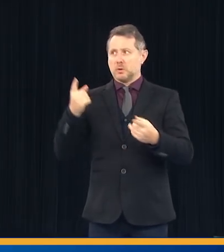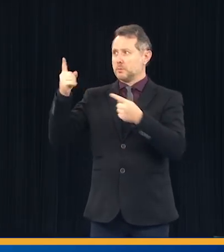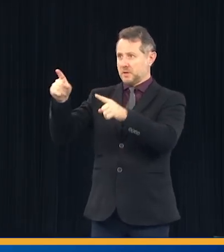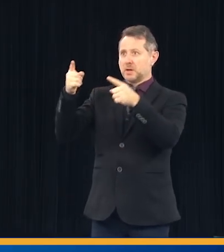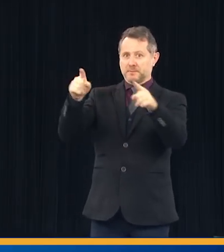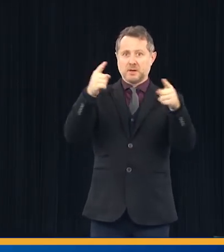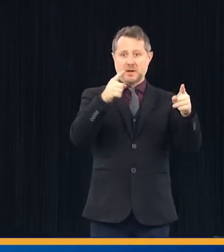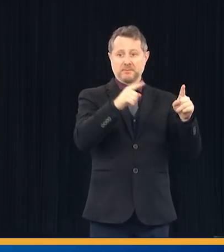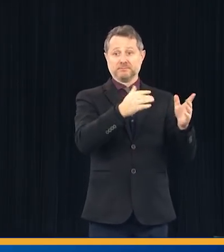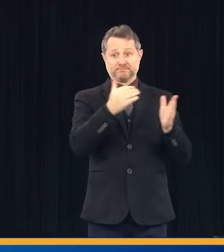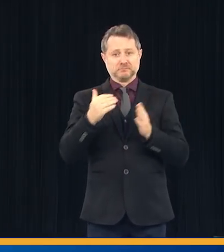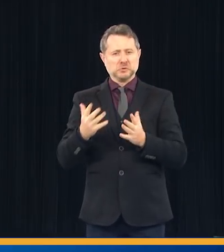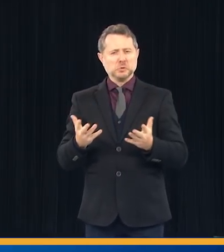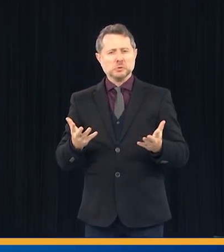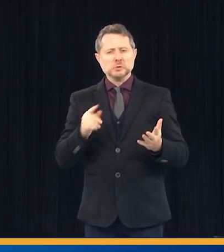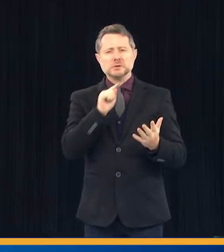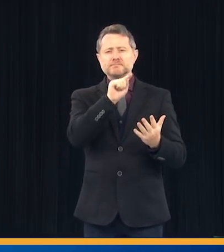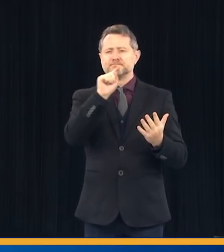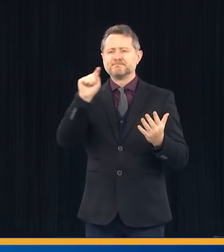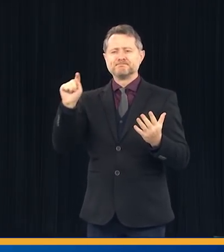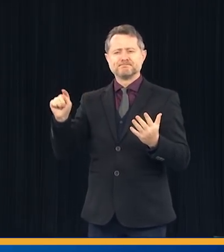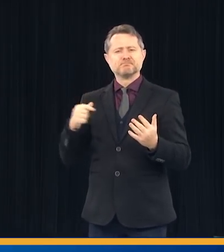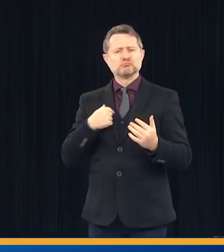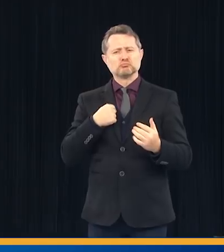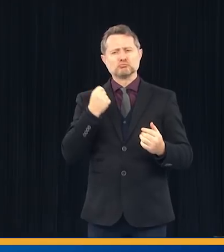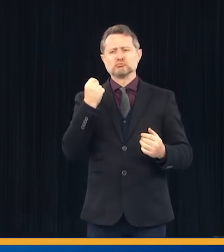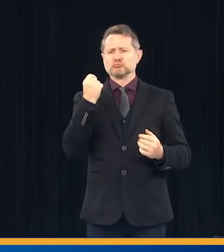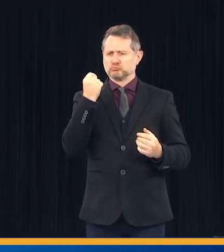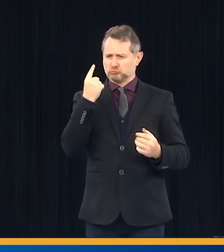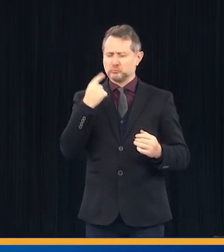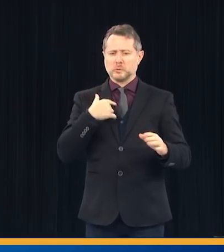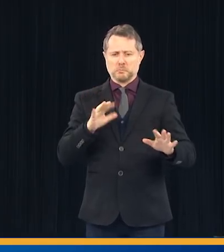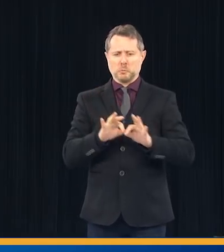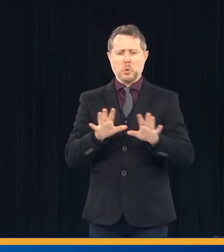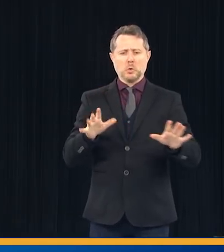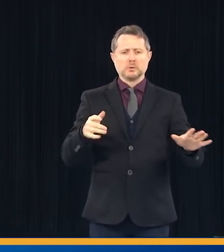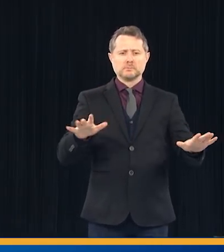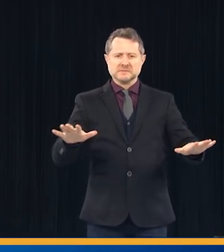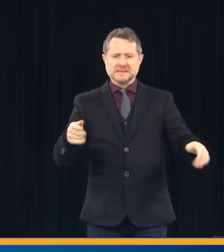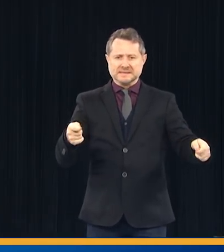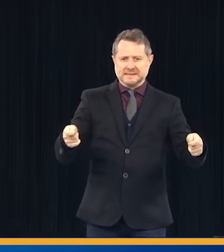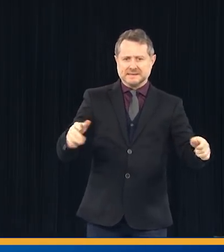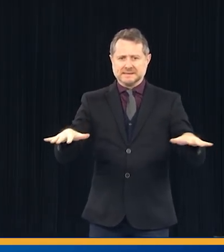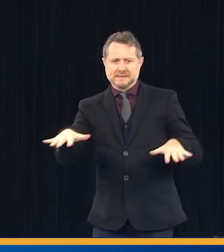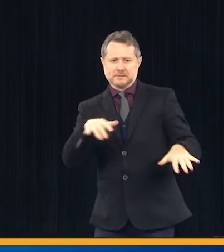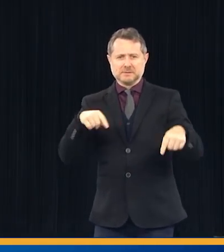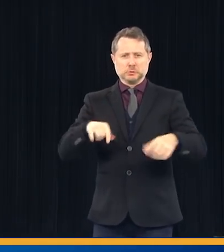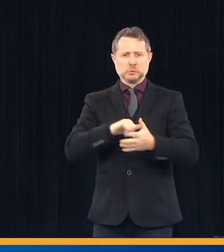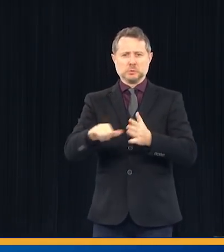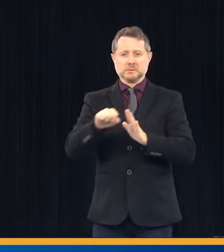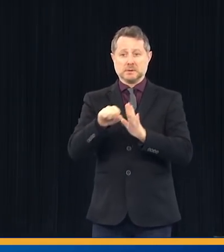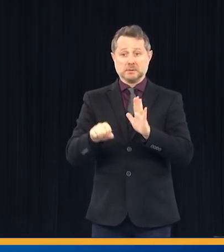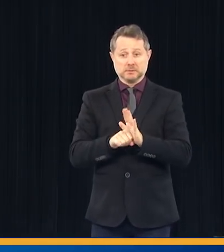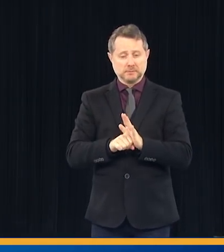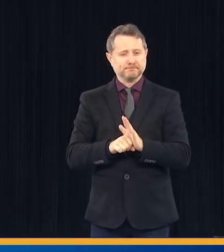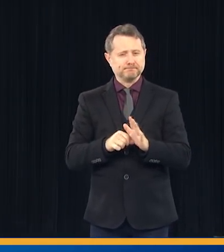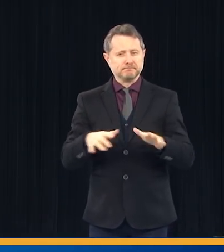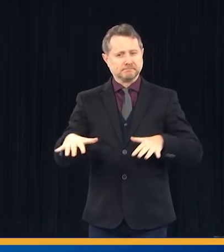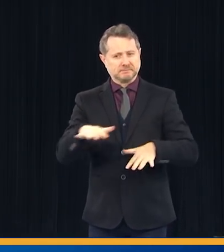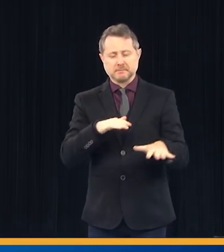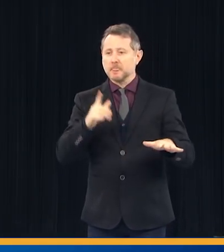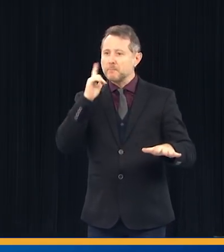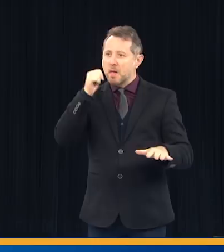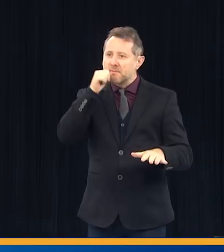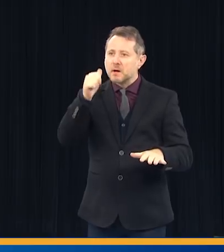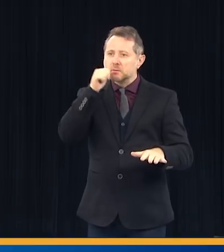keep it all in perspective during this disorienting time where one day is just blurring into the next.